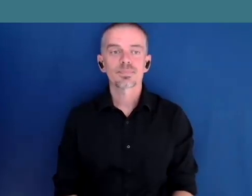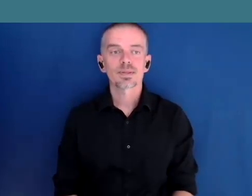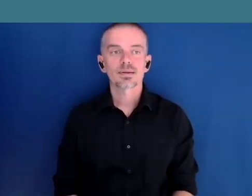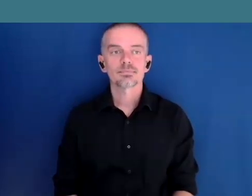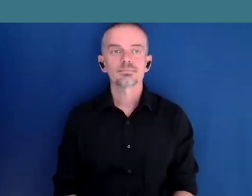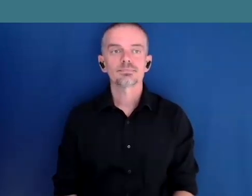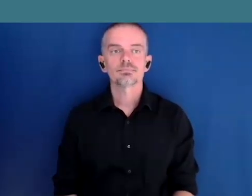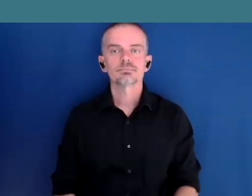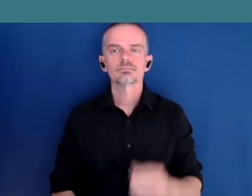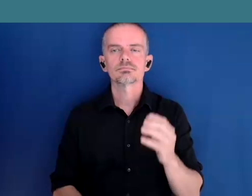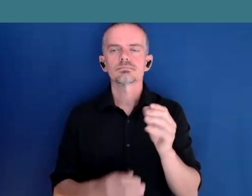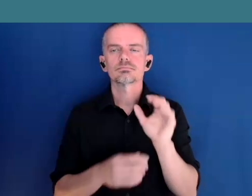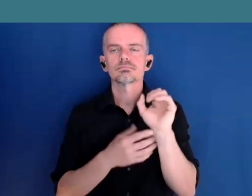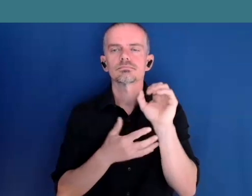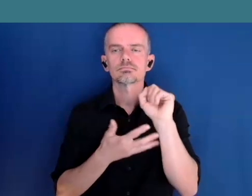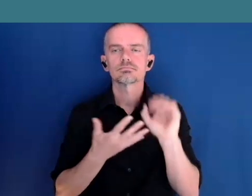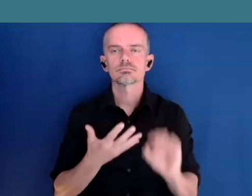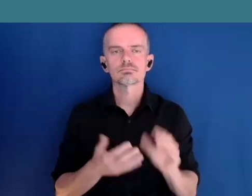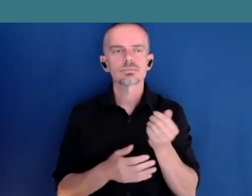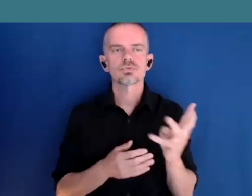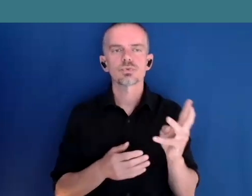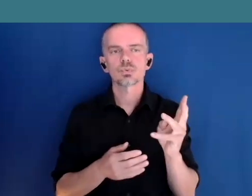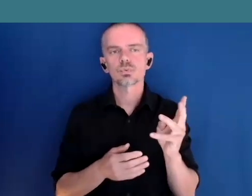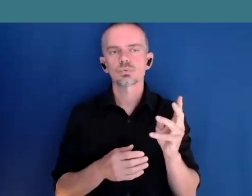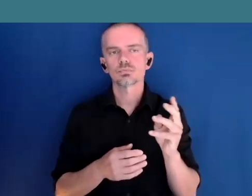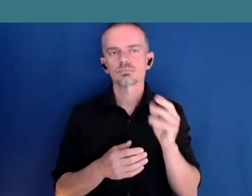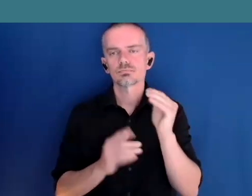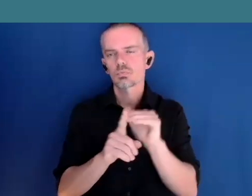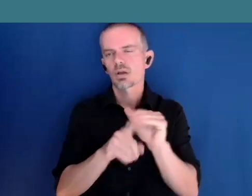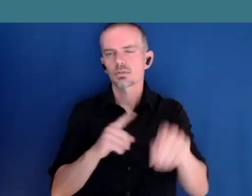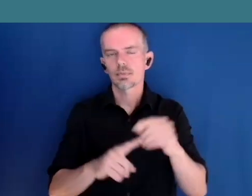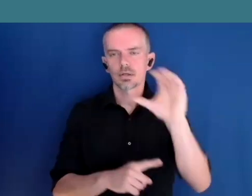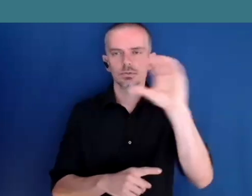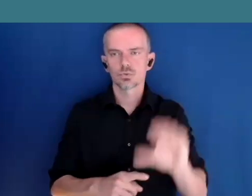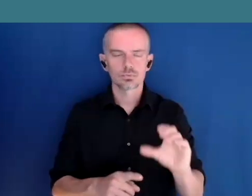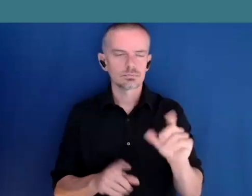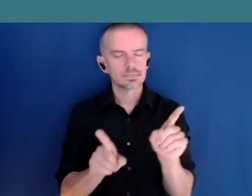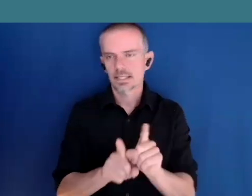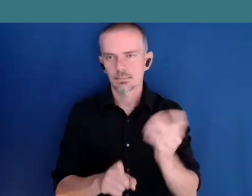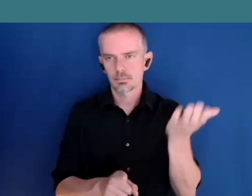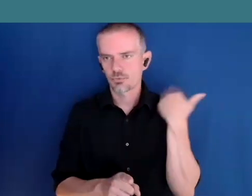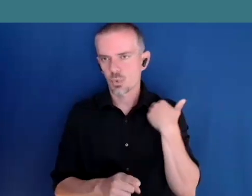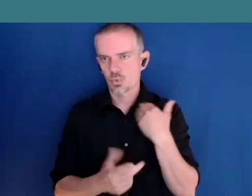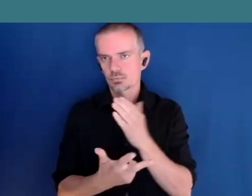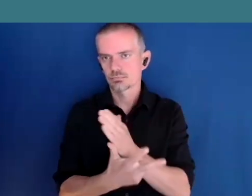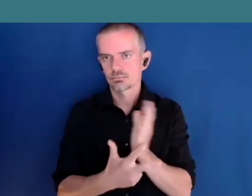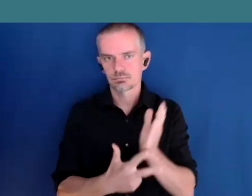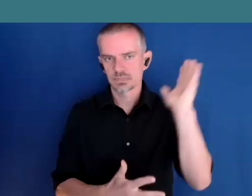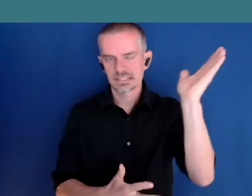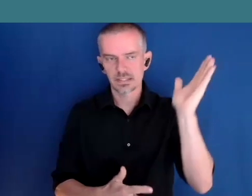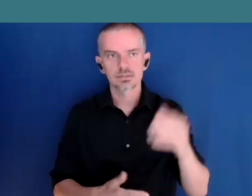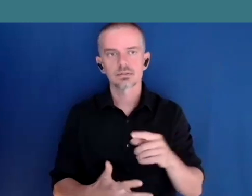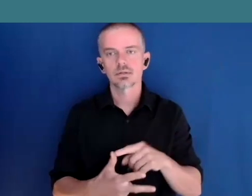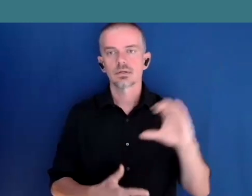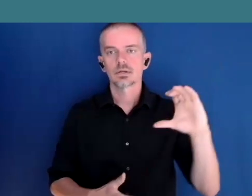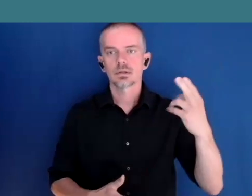We're going to go over a few Zoom reminders. Similar to our prior sessions, we are going to have the chat